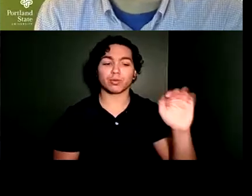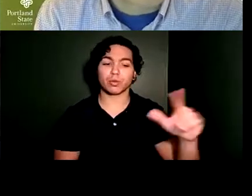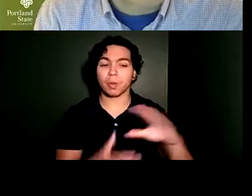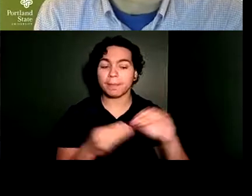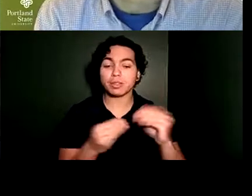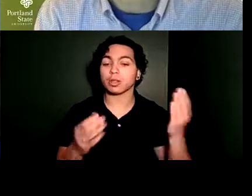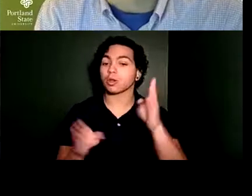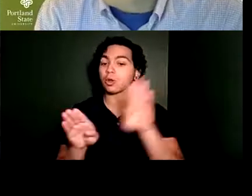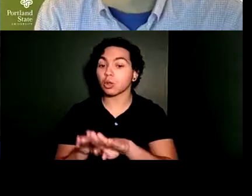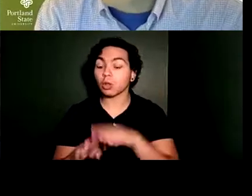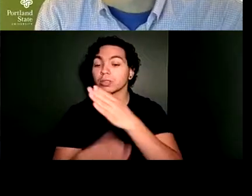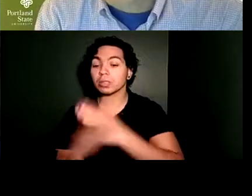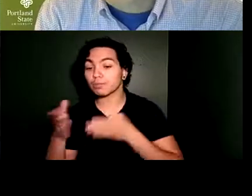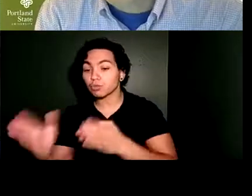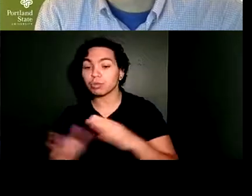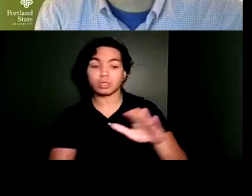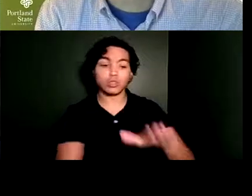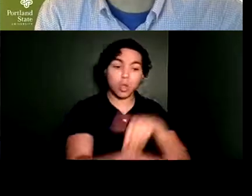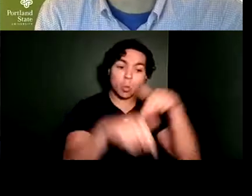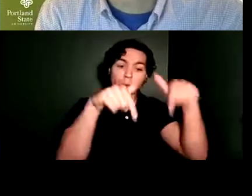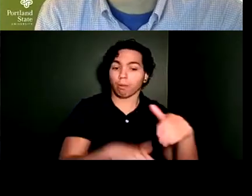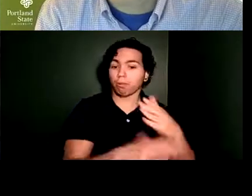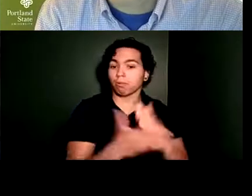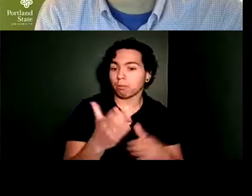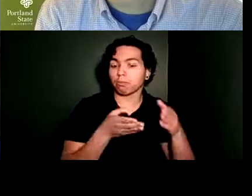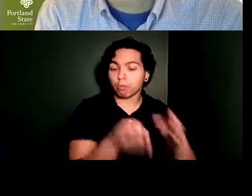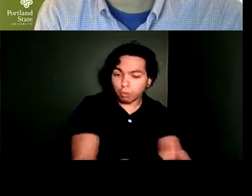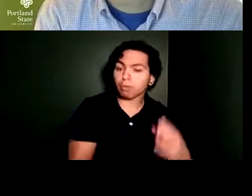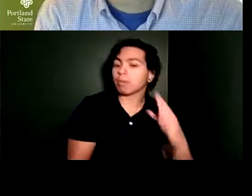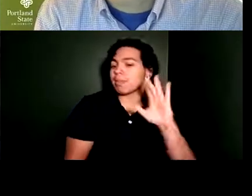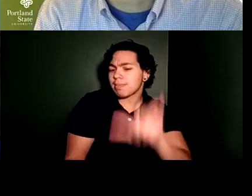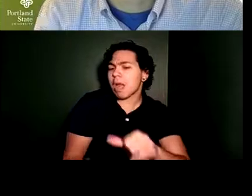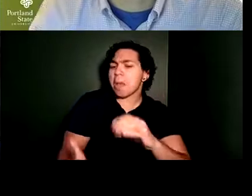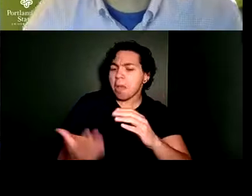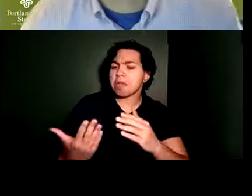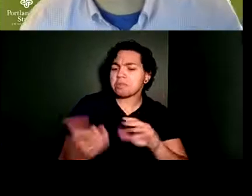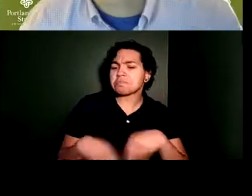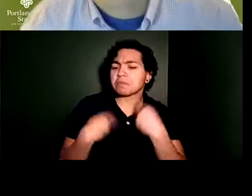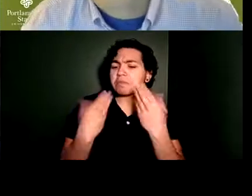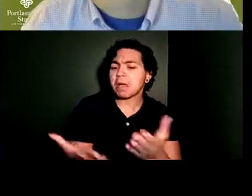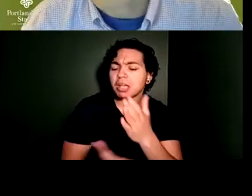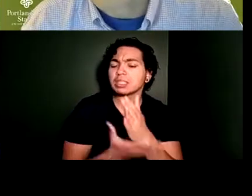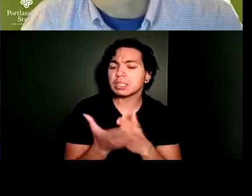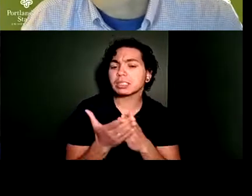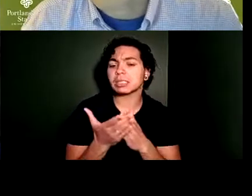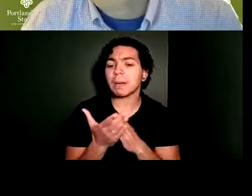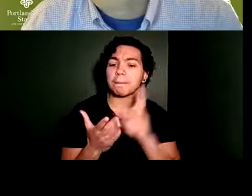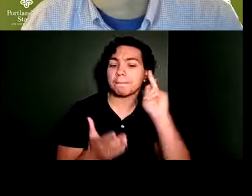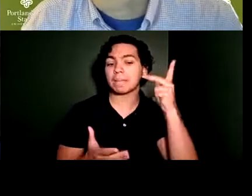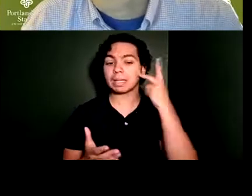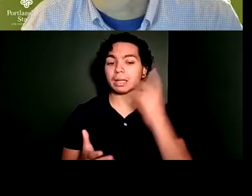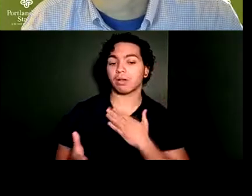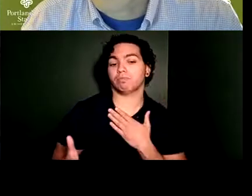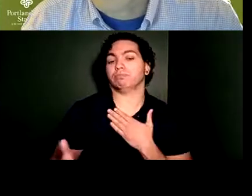streets and slow streets that I think have built some potential political will to close down at